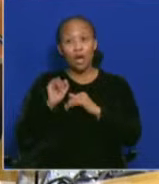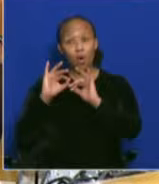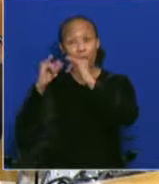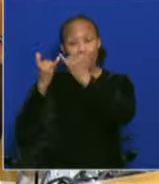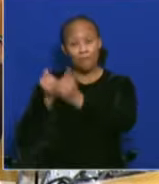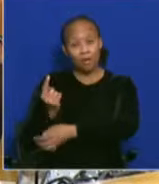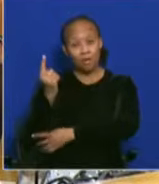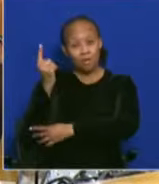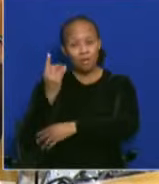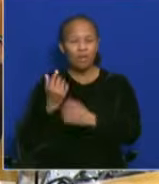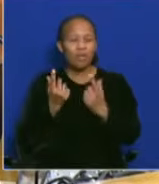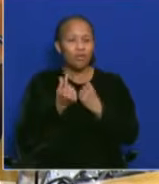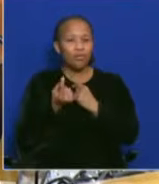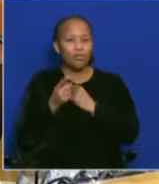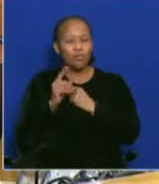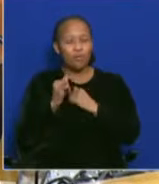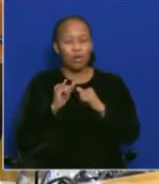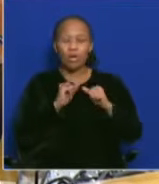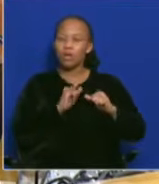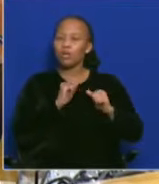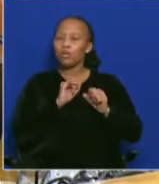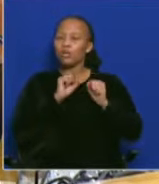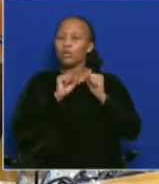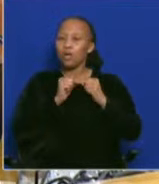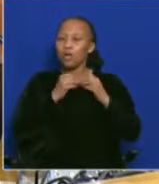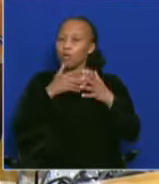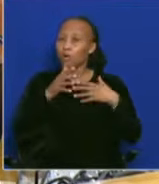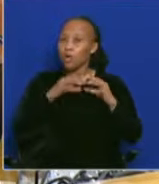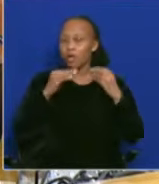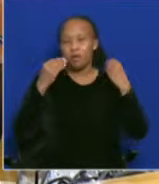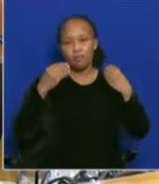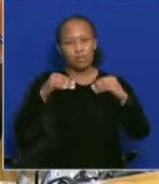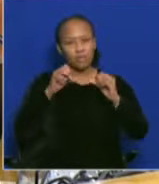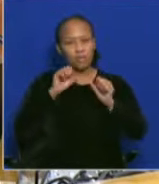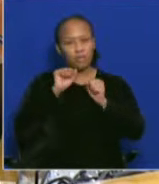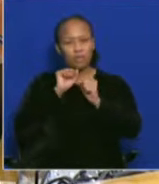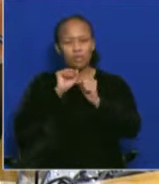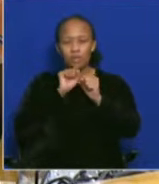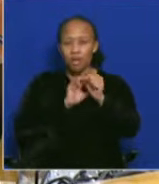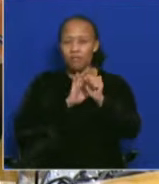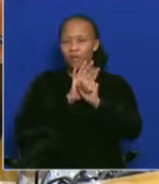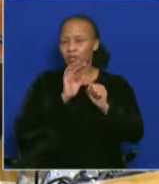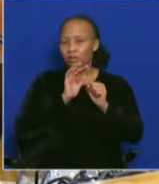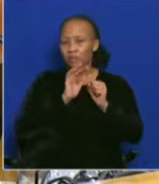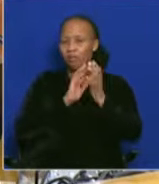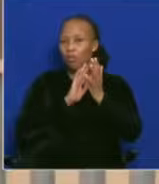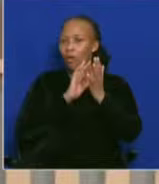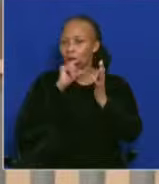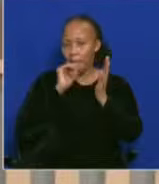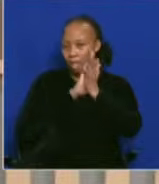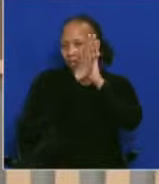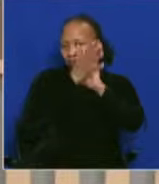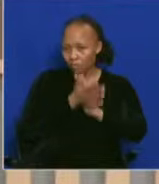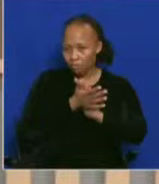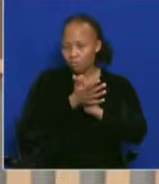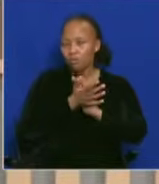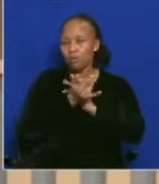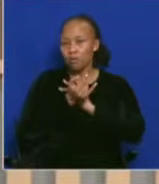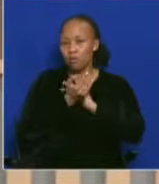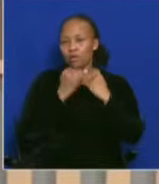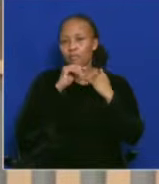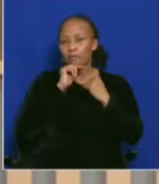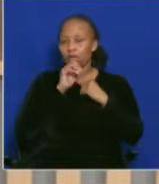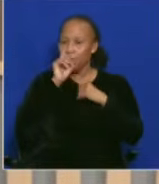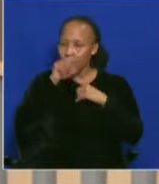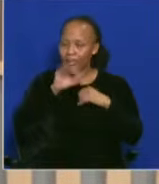affecting the reputation of any corporate entity should be based upon credible, independently verifiable evidence and should distinguish